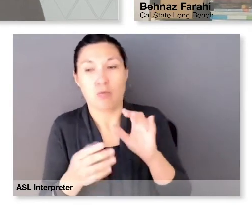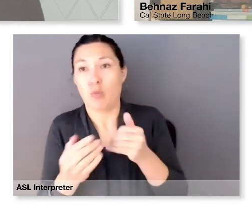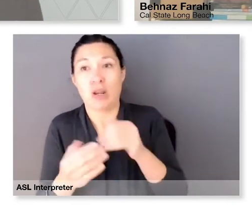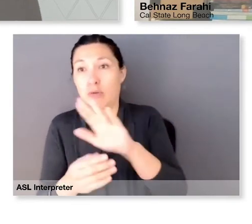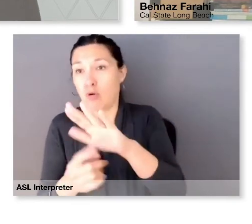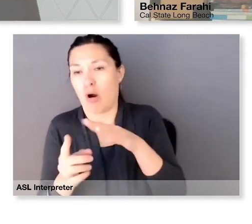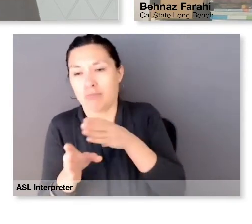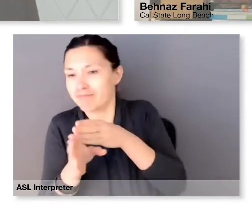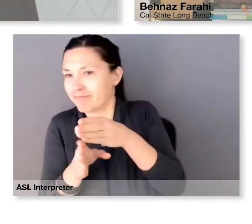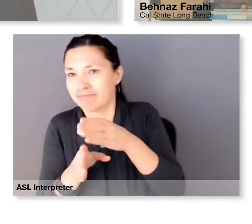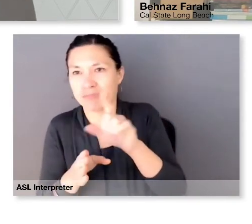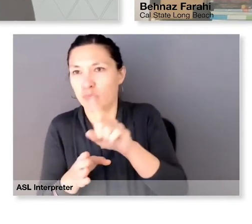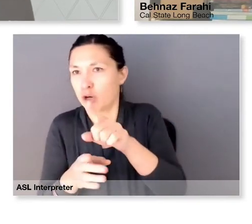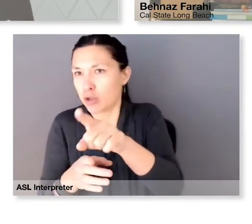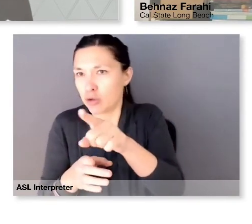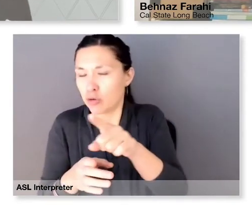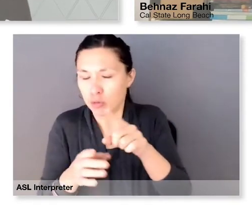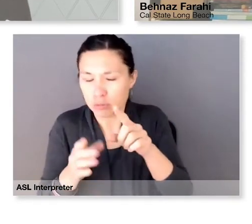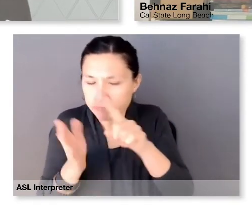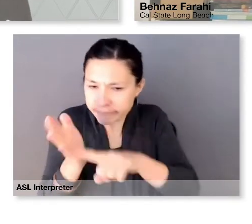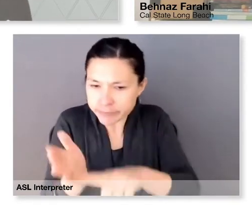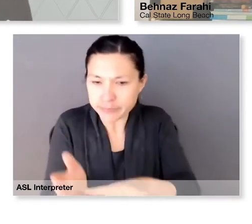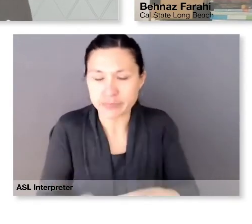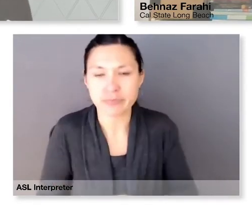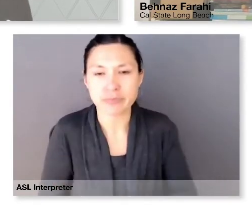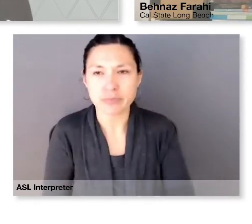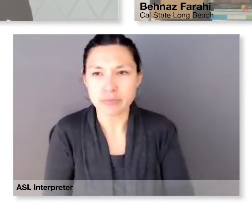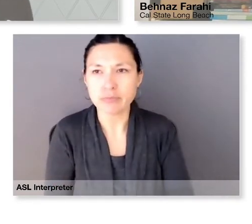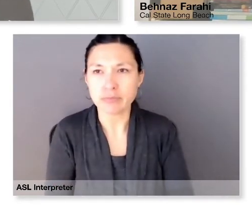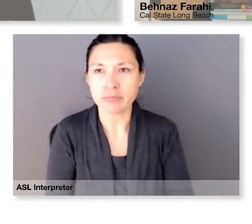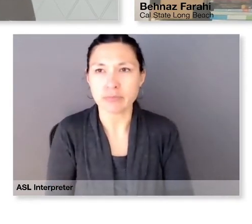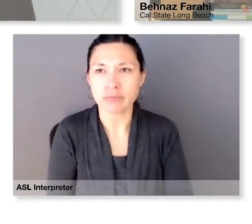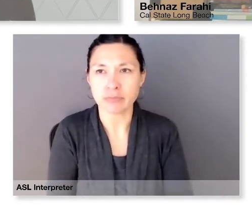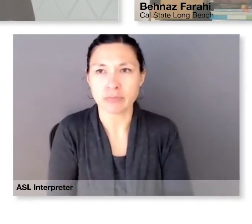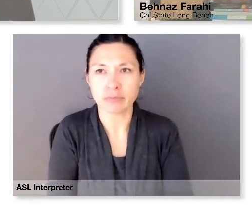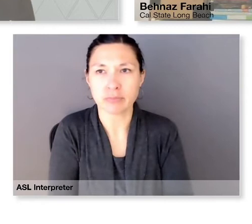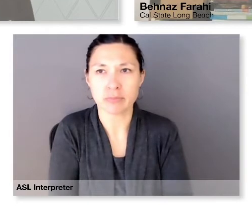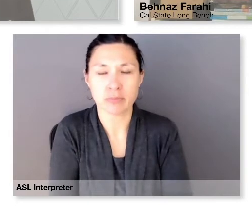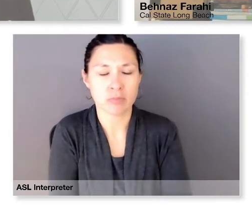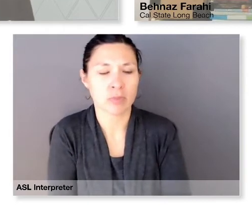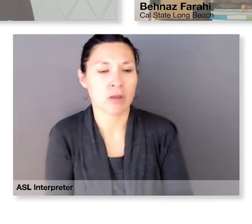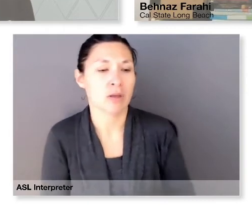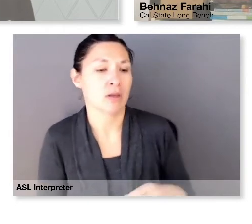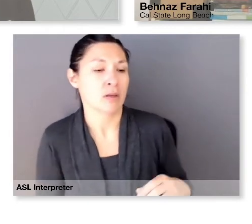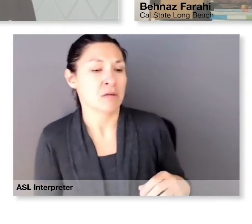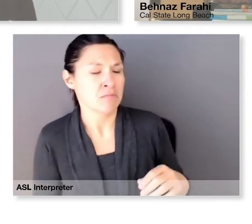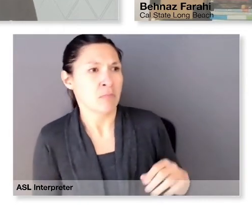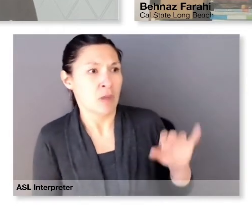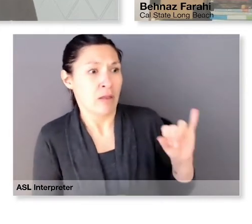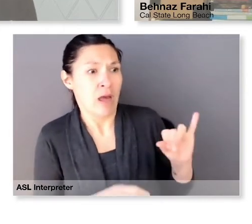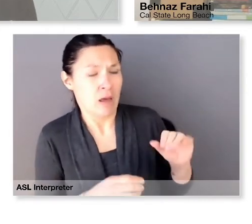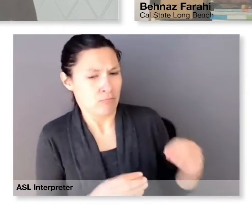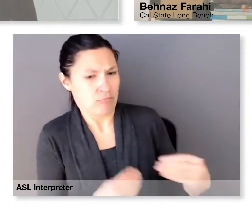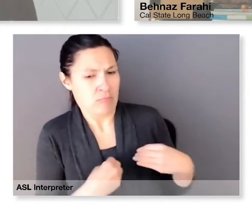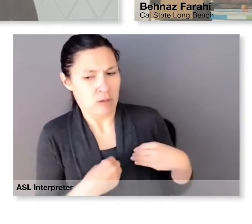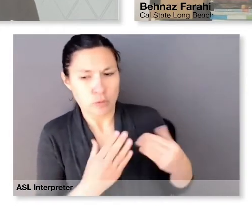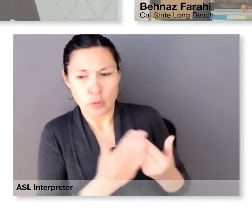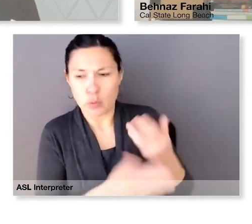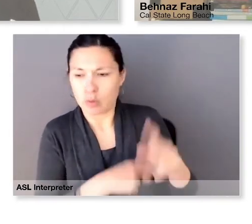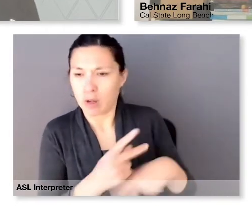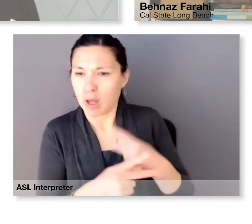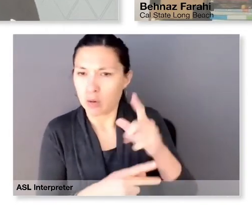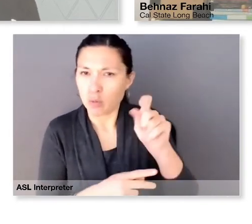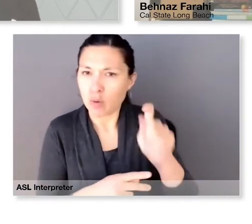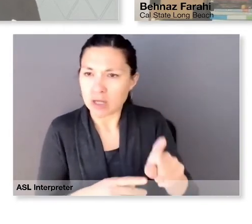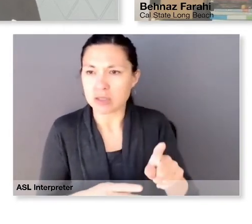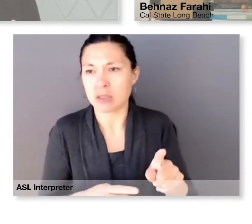I think a lot of time, perhaps, it's bringing a new type of questions. So it's bringing a new sort of